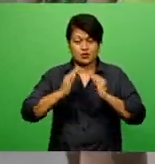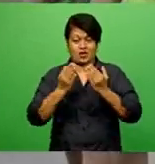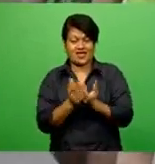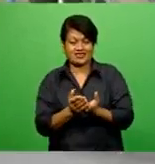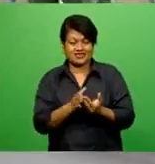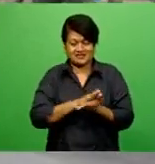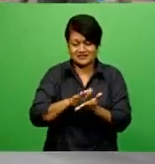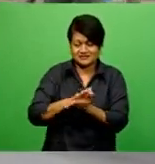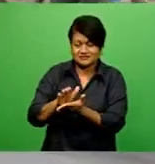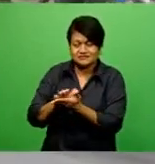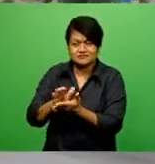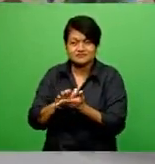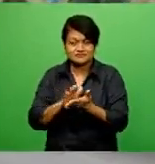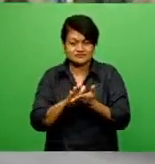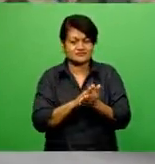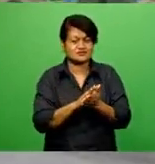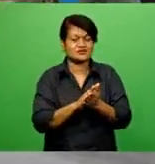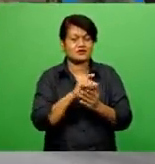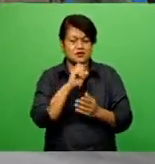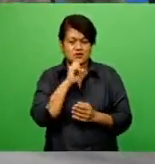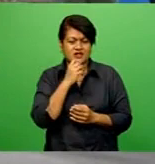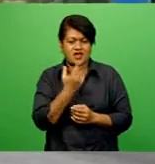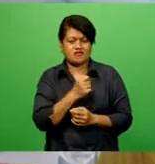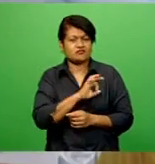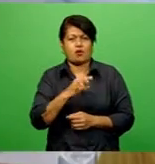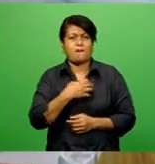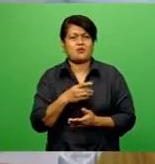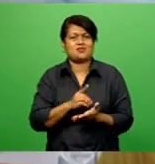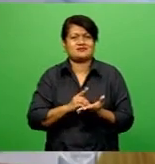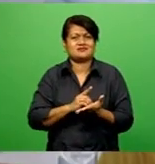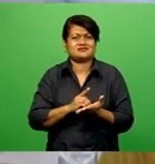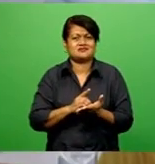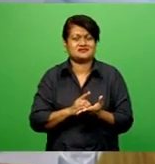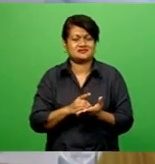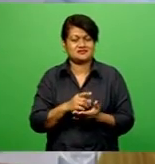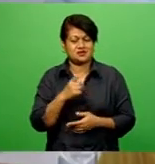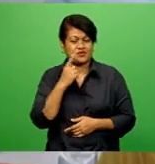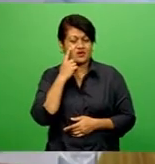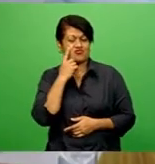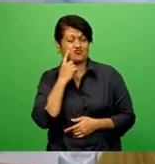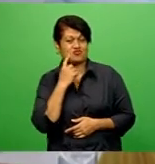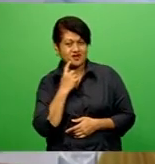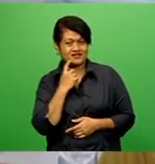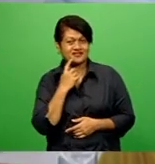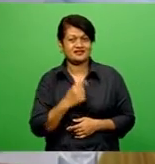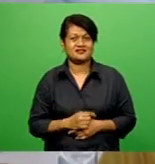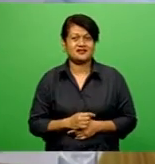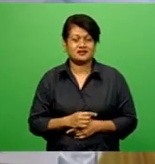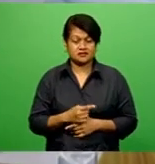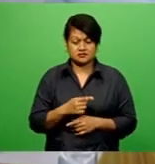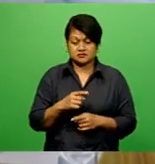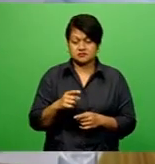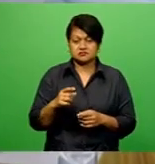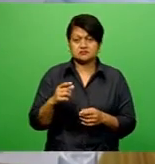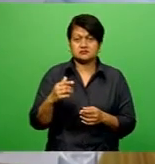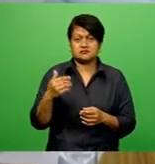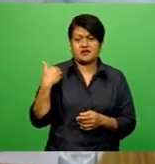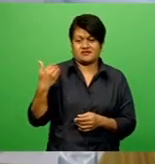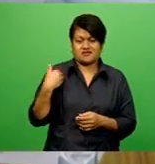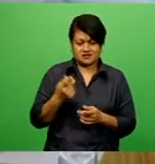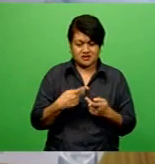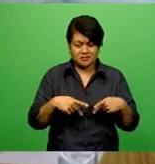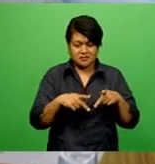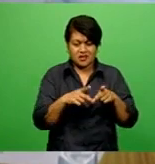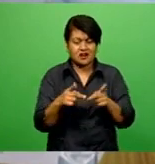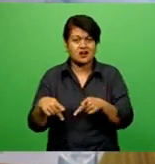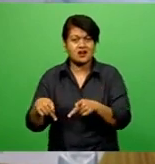aimed at ensuring there is no outbreak. We are targeting the red spot areas also in terms